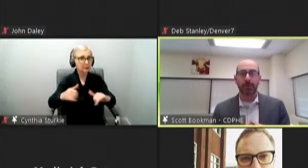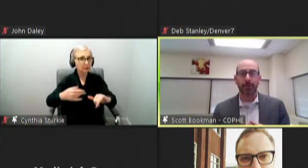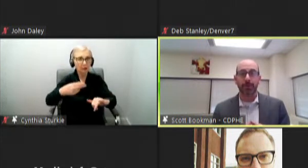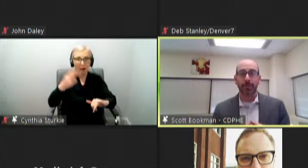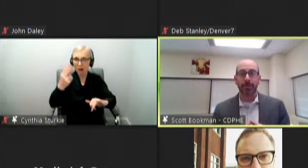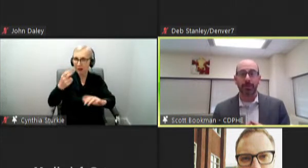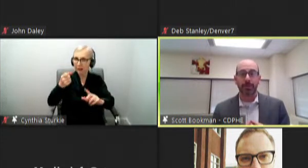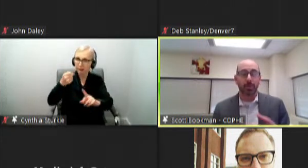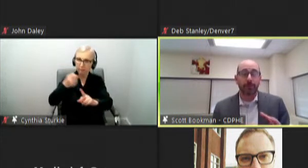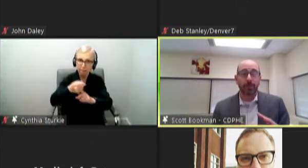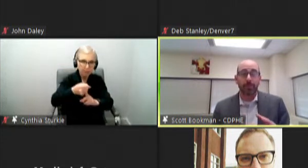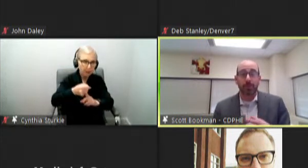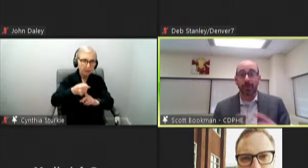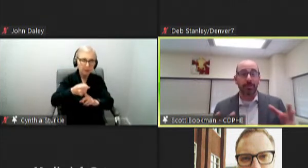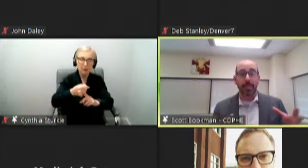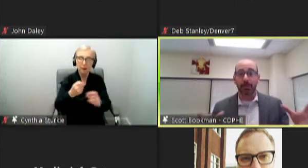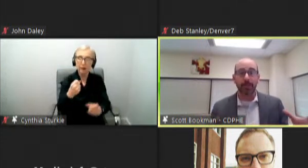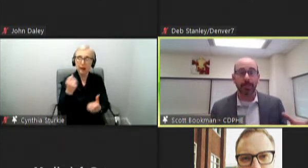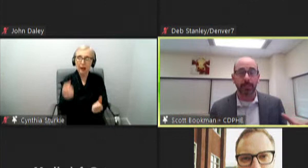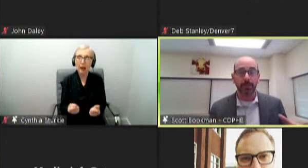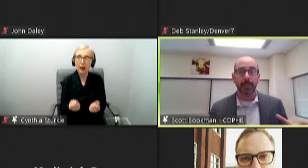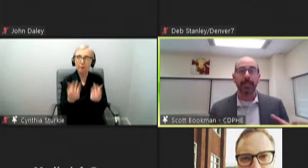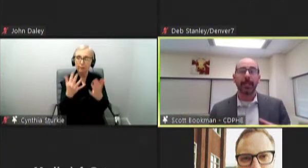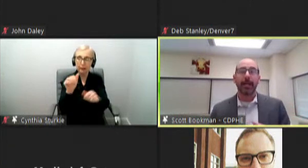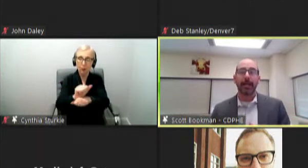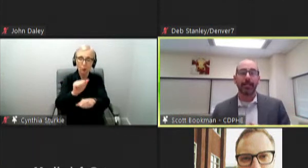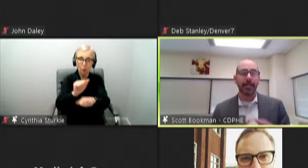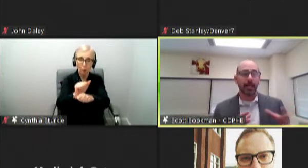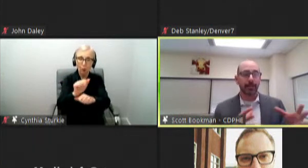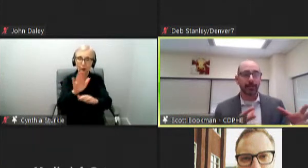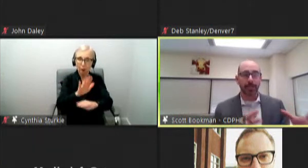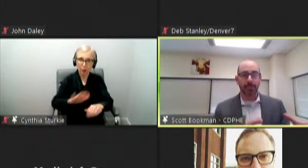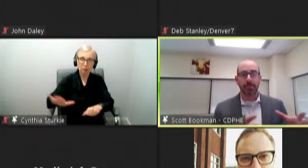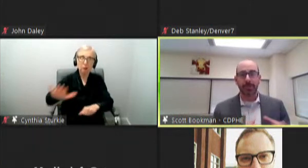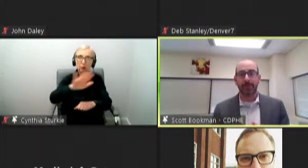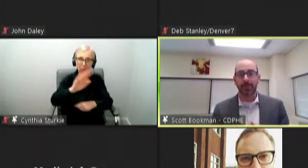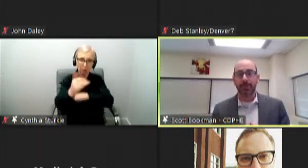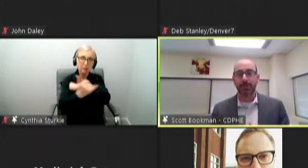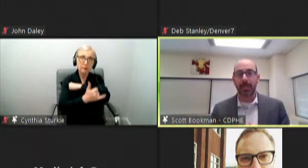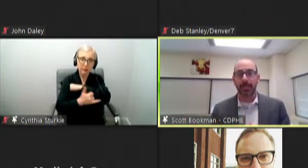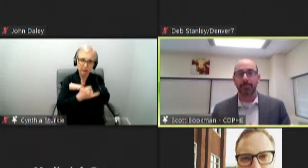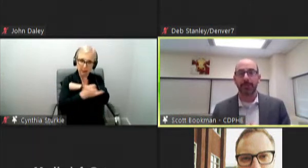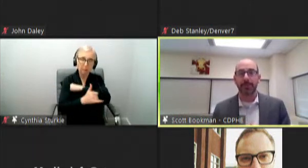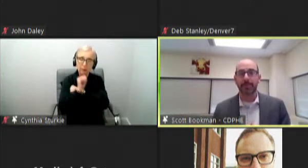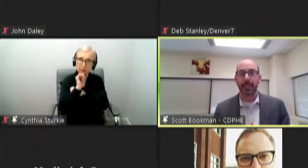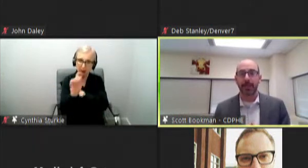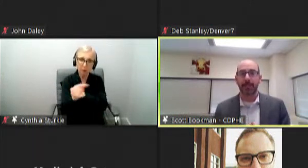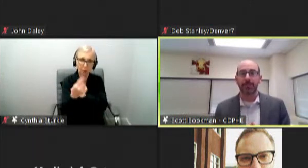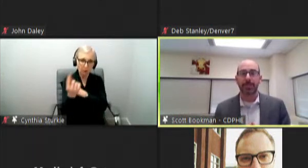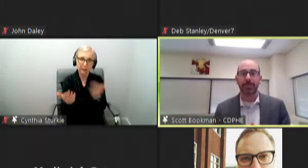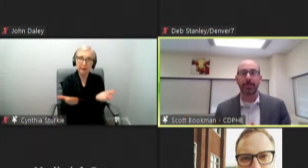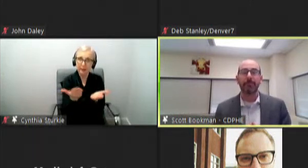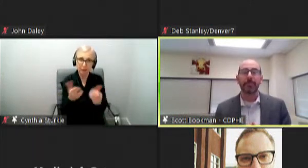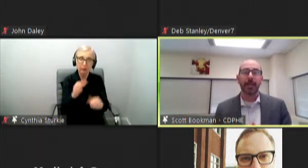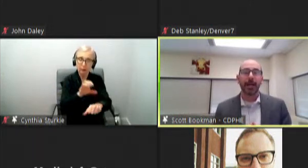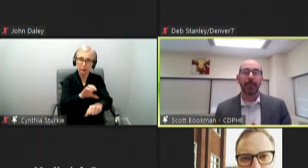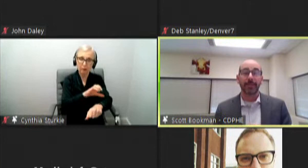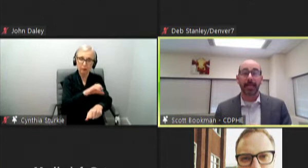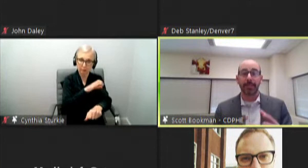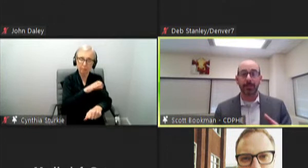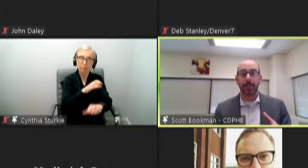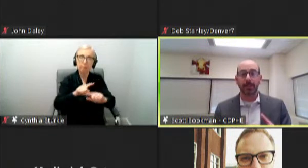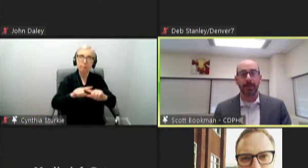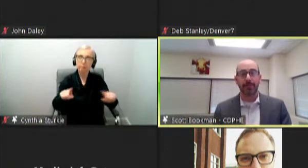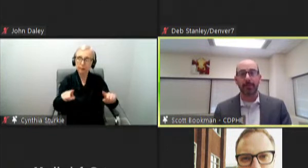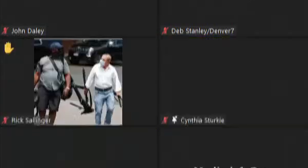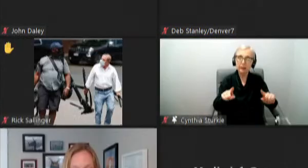on workforces across the state and across the country, not just specific to hospitals and to the healthcare system, but